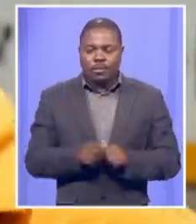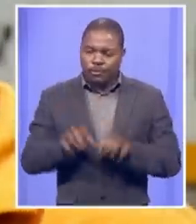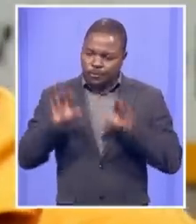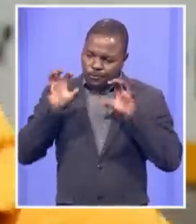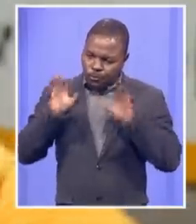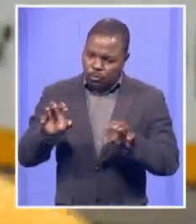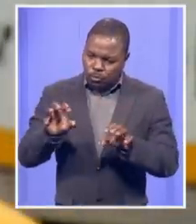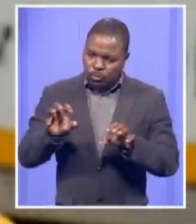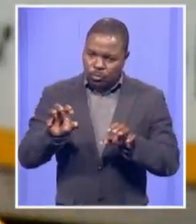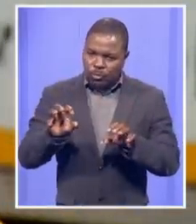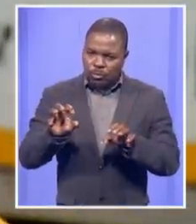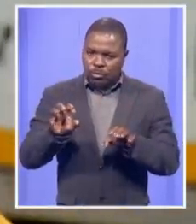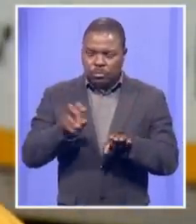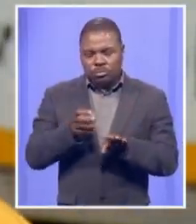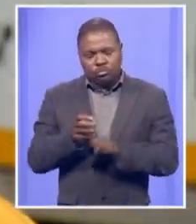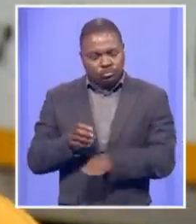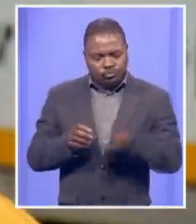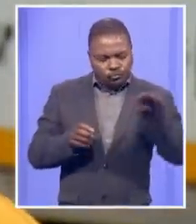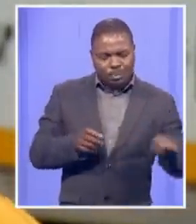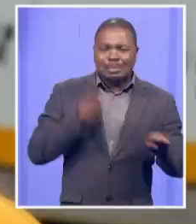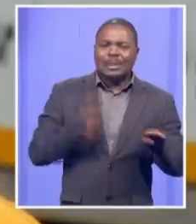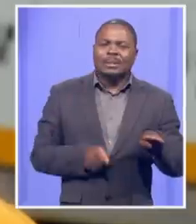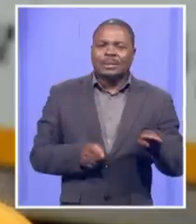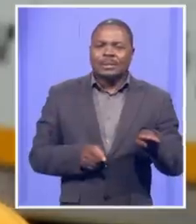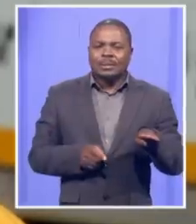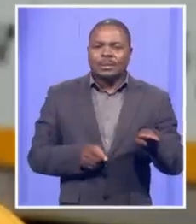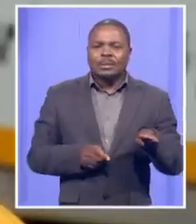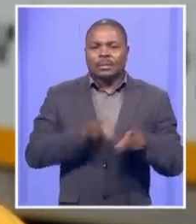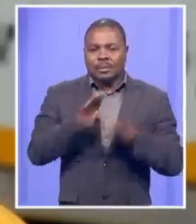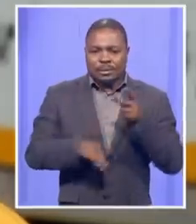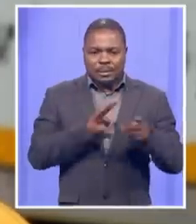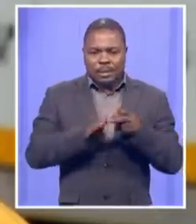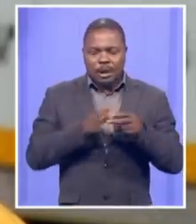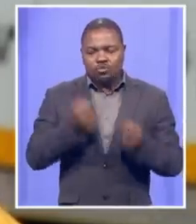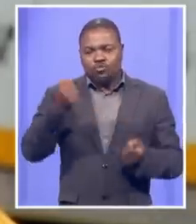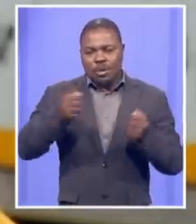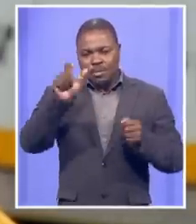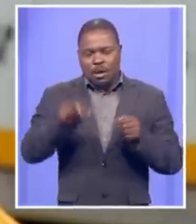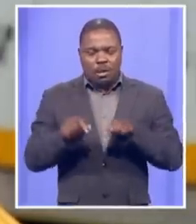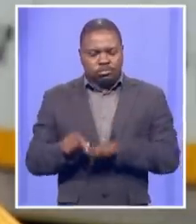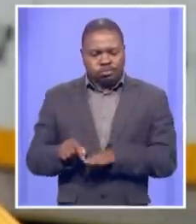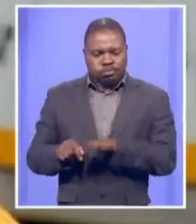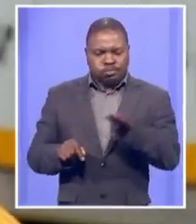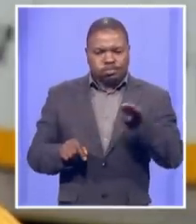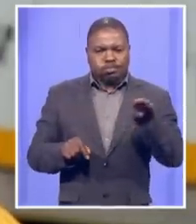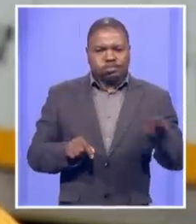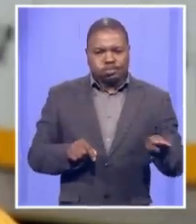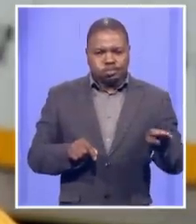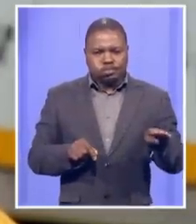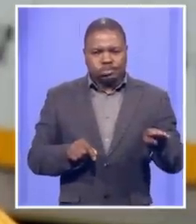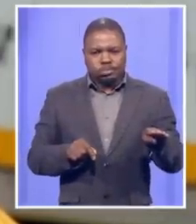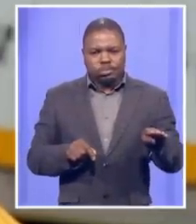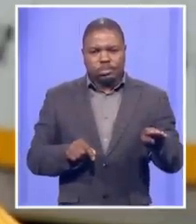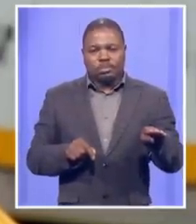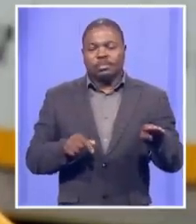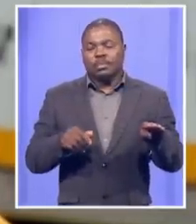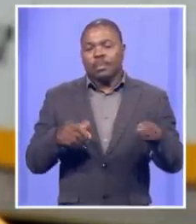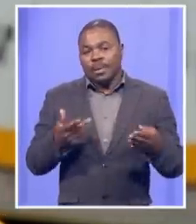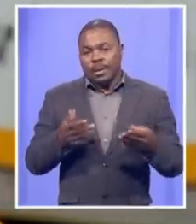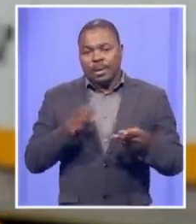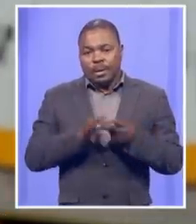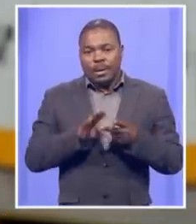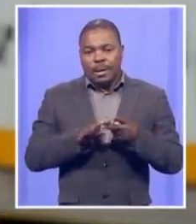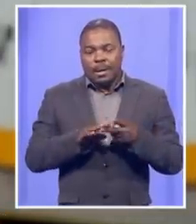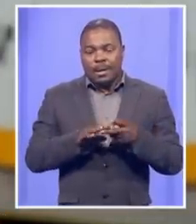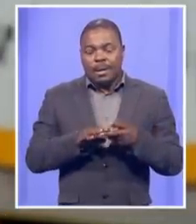force him to come out of the way. That's when the driver swerved the bus out of the road. Then they